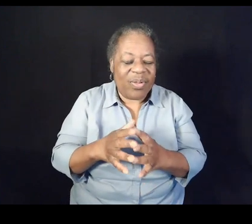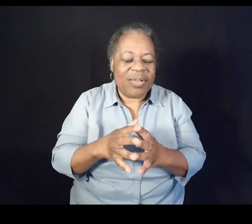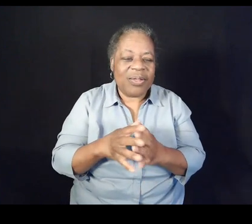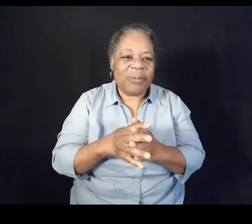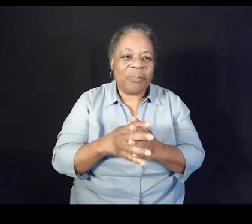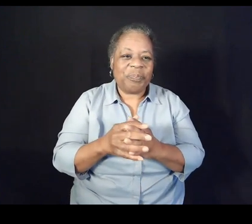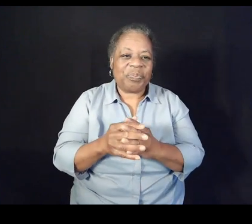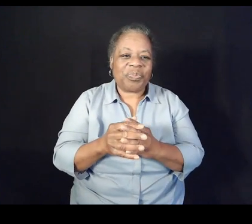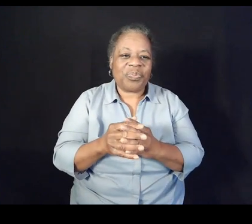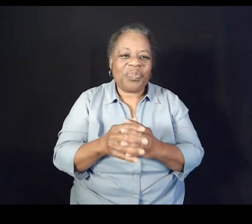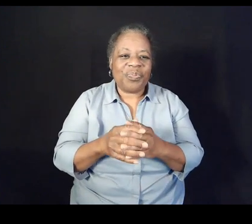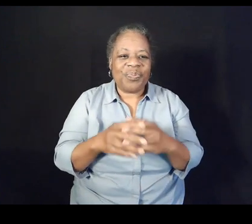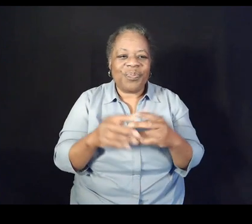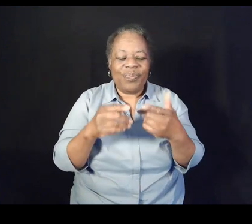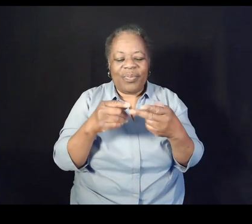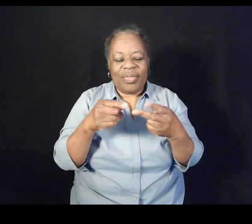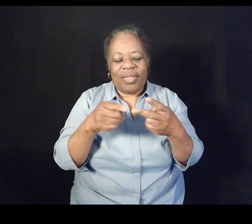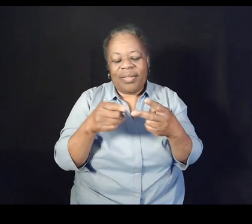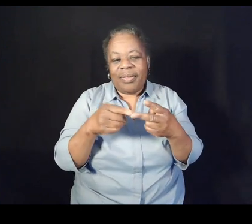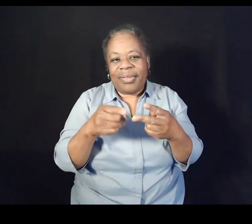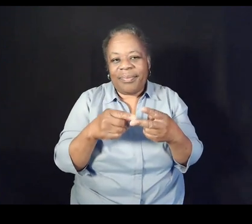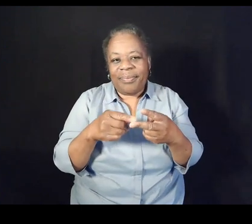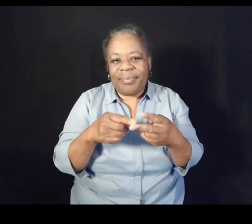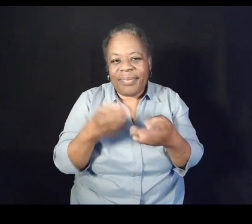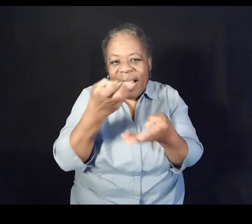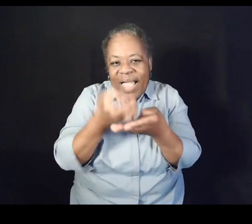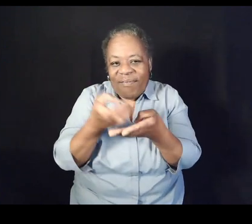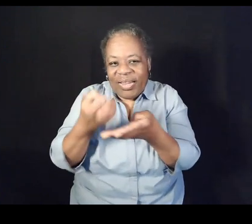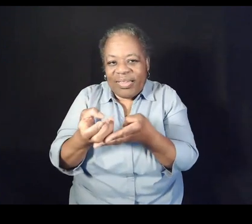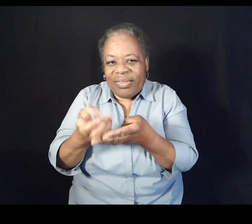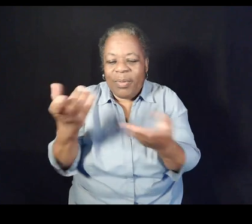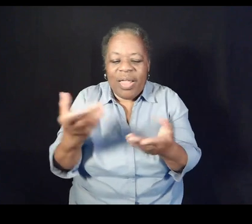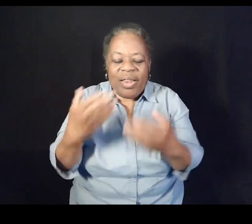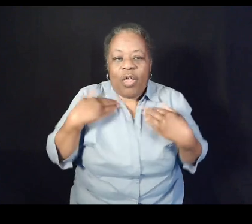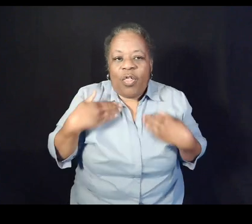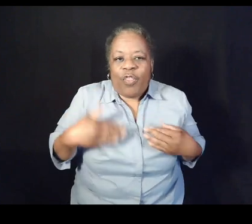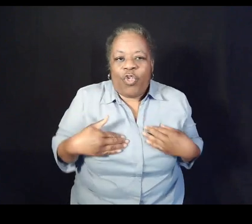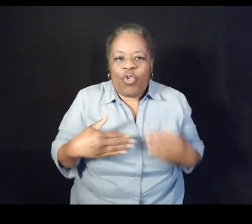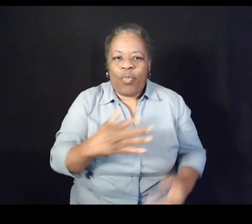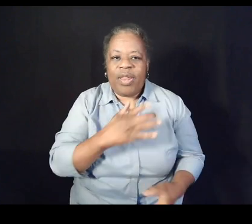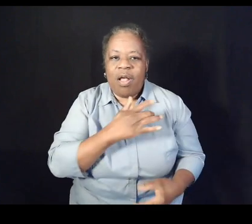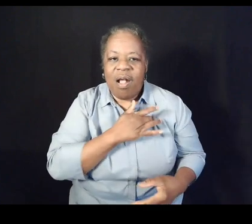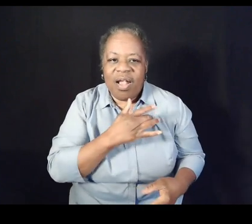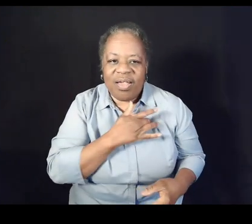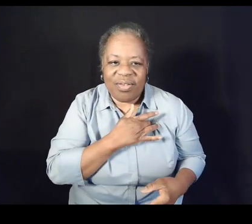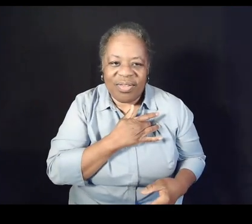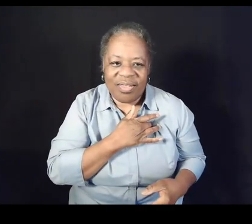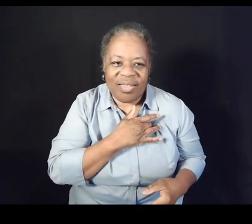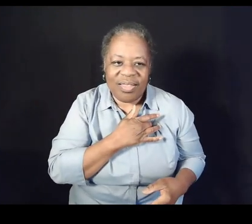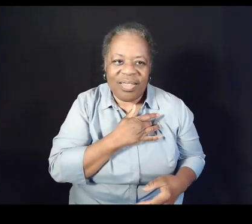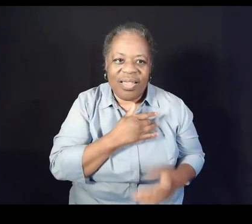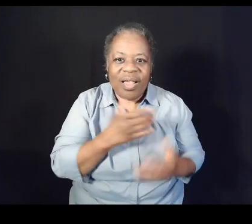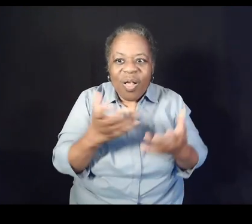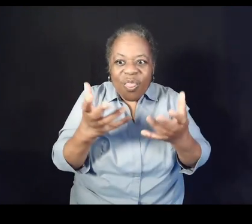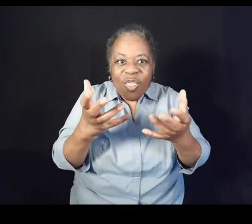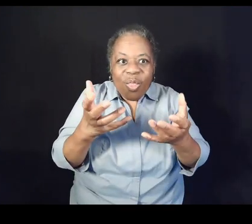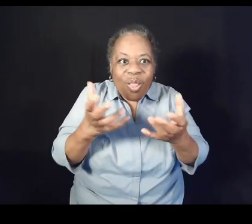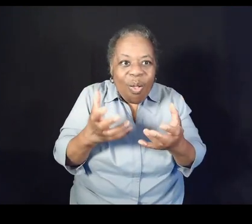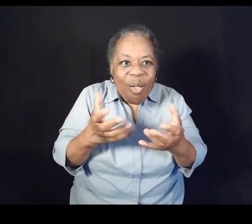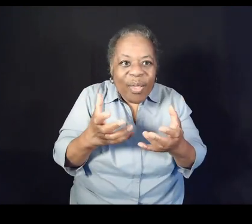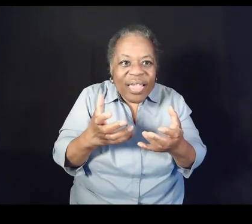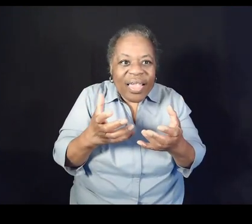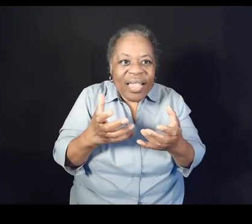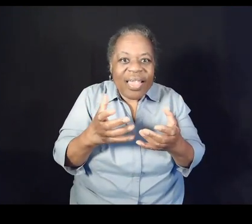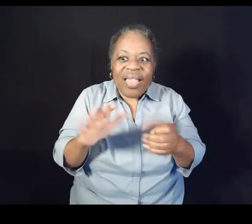Well, a second line of evidence is the human heart, and specifically the longings and capacities of the